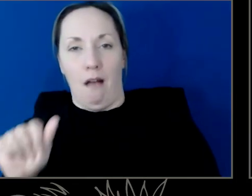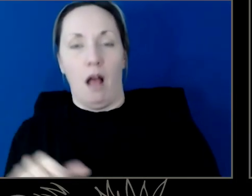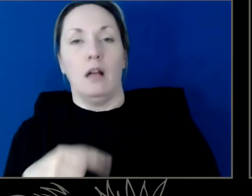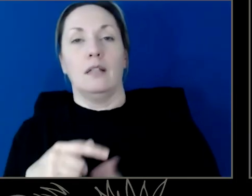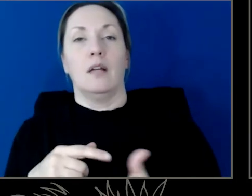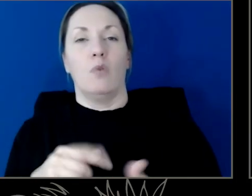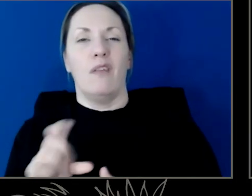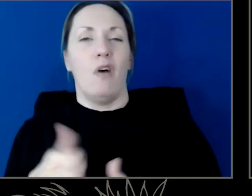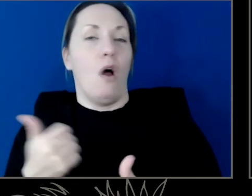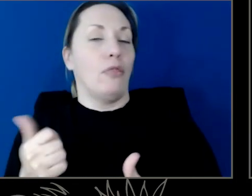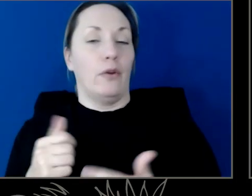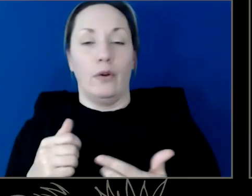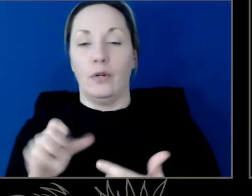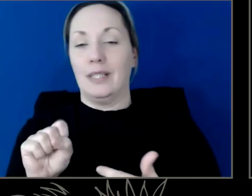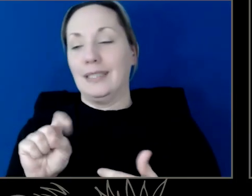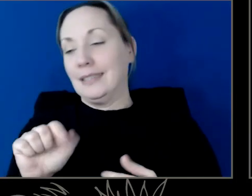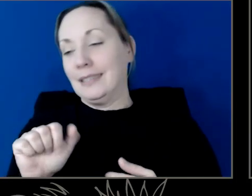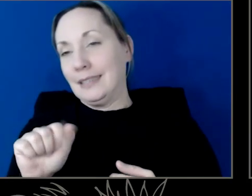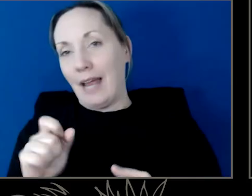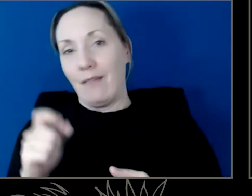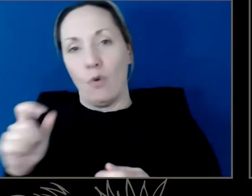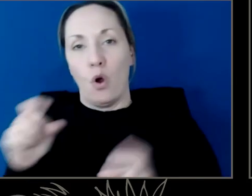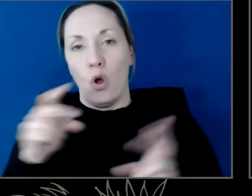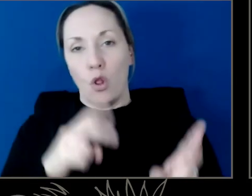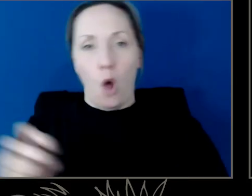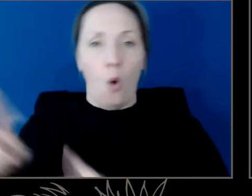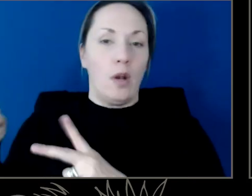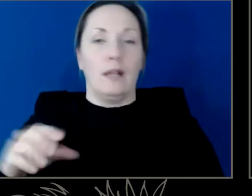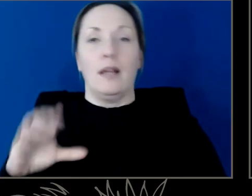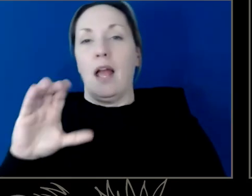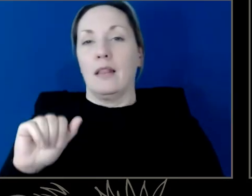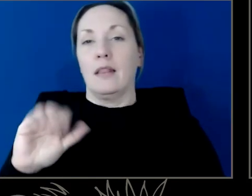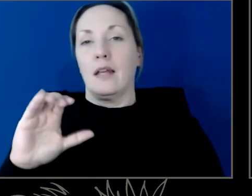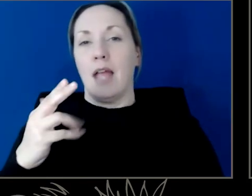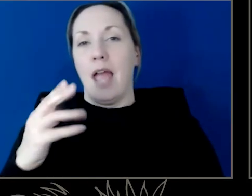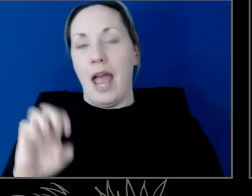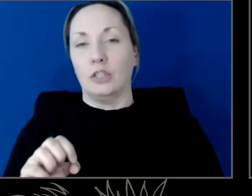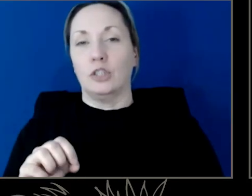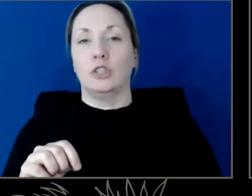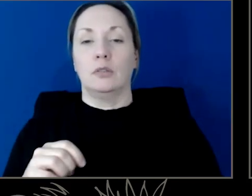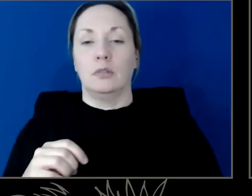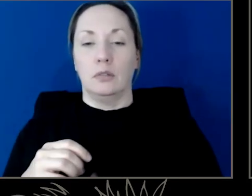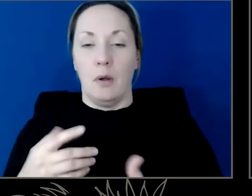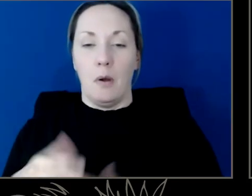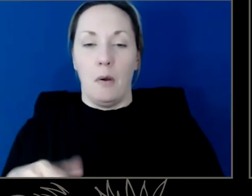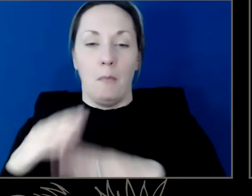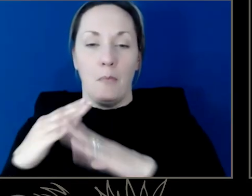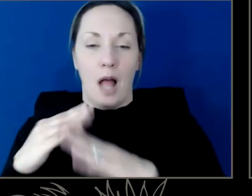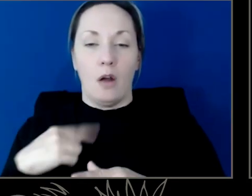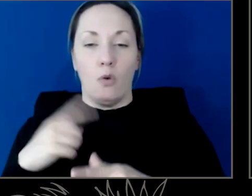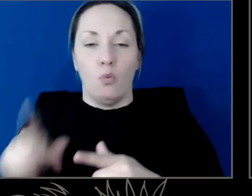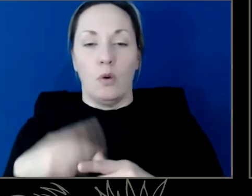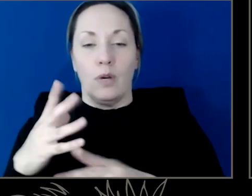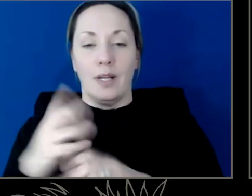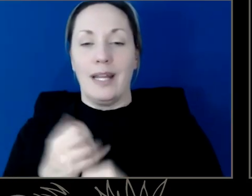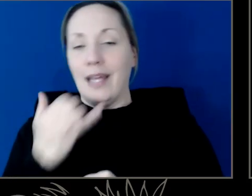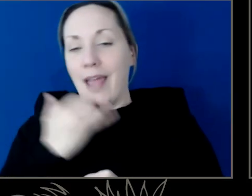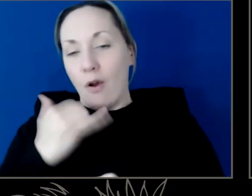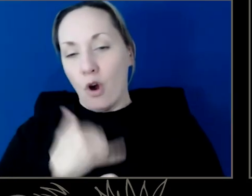for loading. You have our catch block where we're getting the error, we're console erroring, and then we're setting the